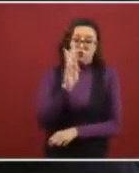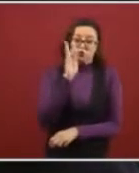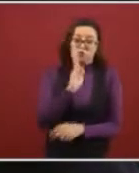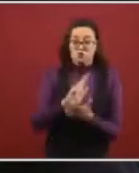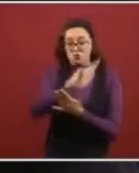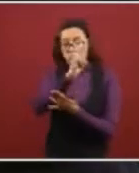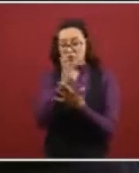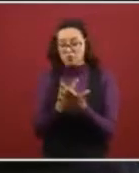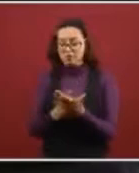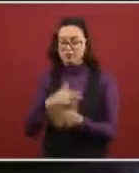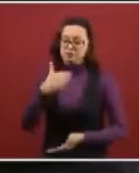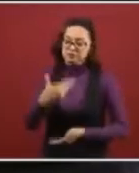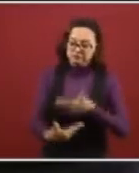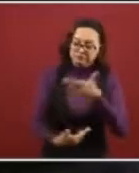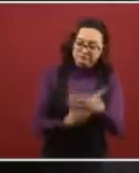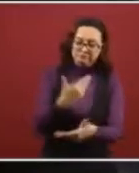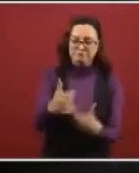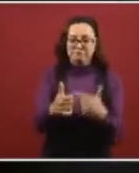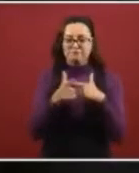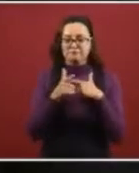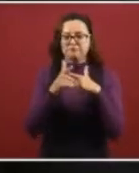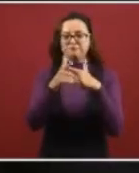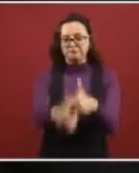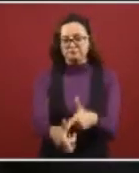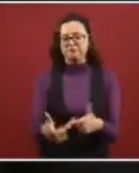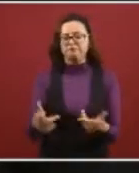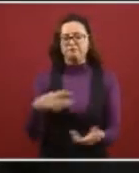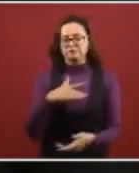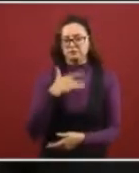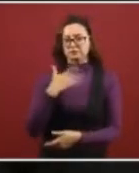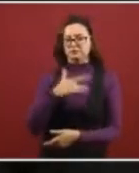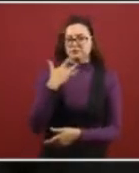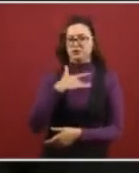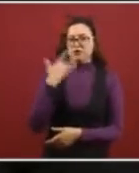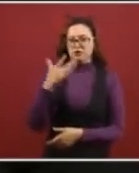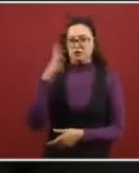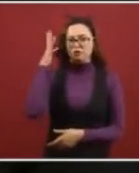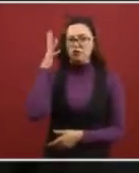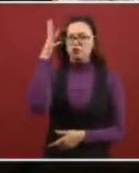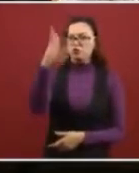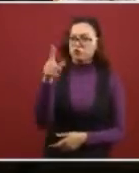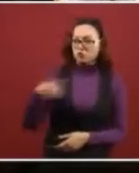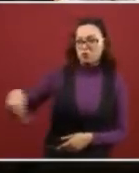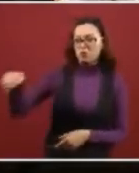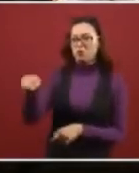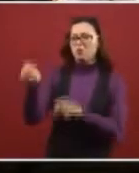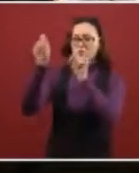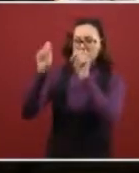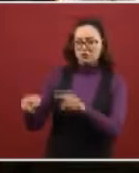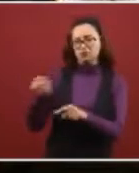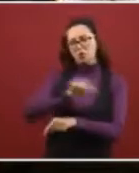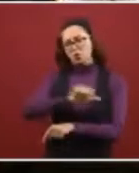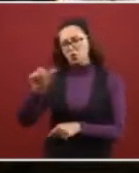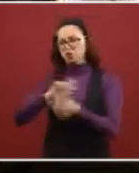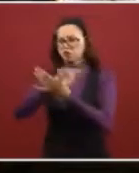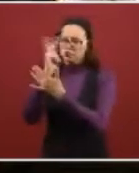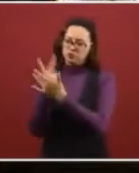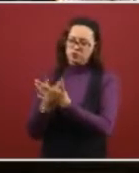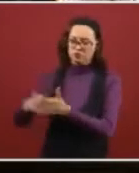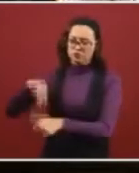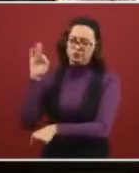that we can have a clear dimension of the producers that in the future will be able to